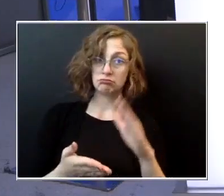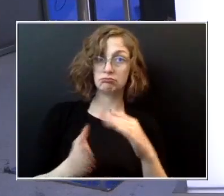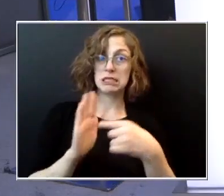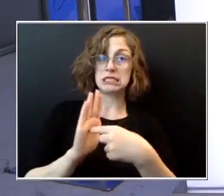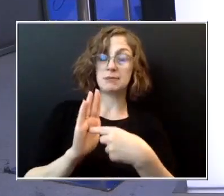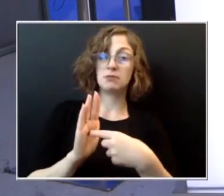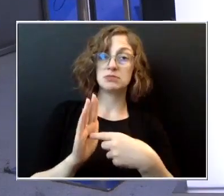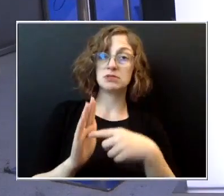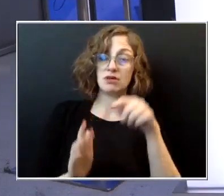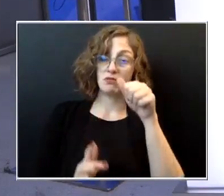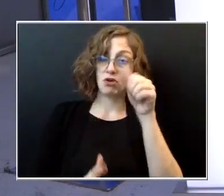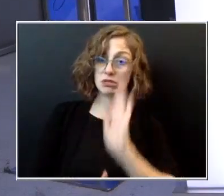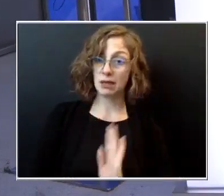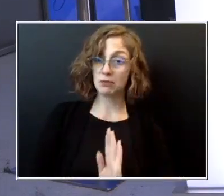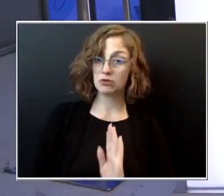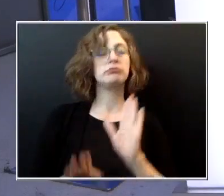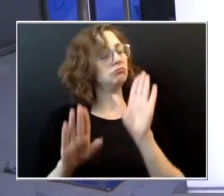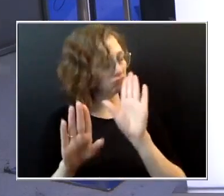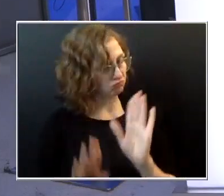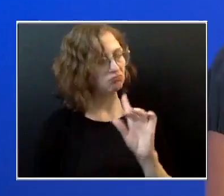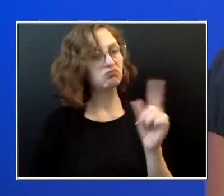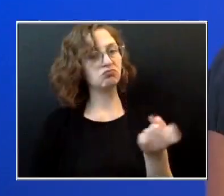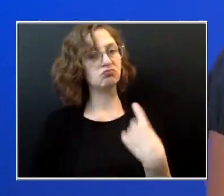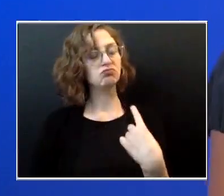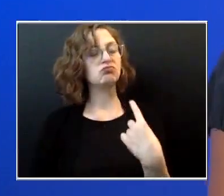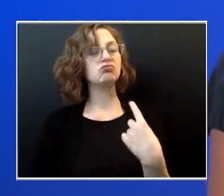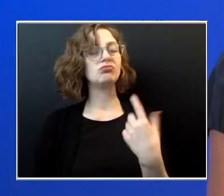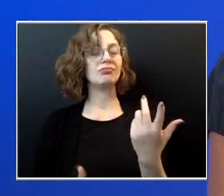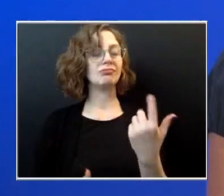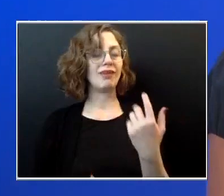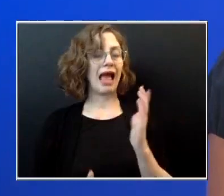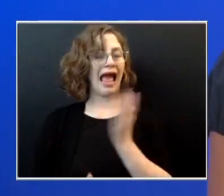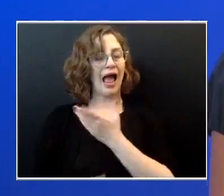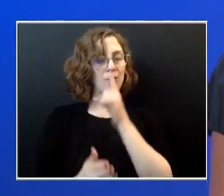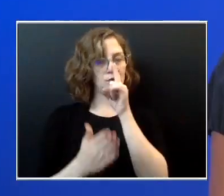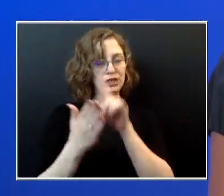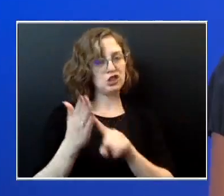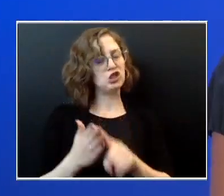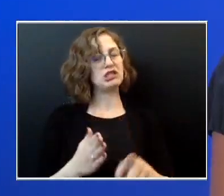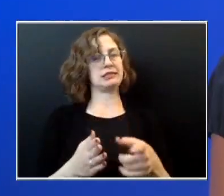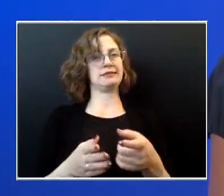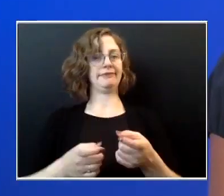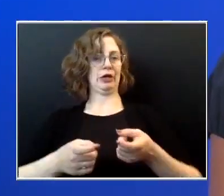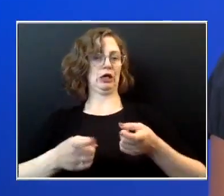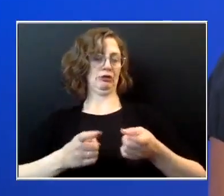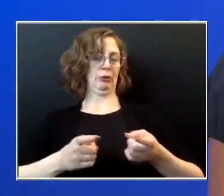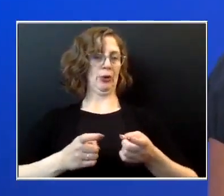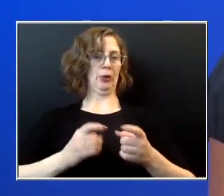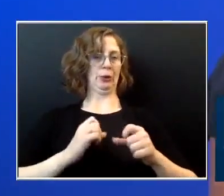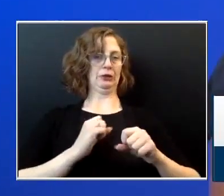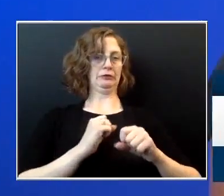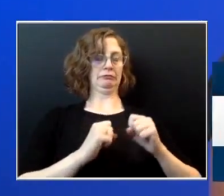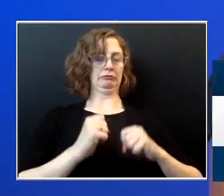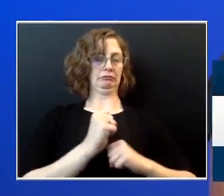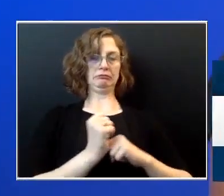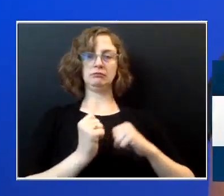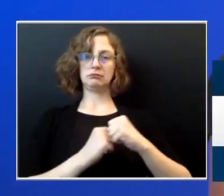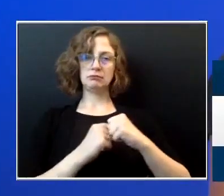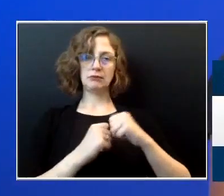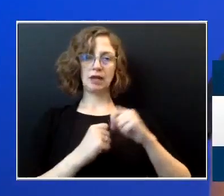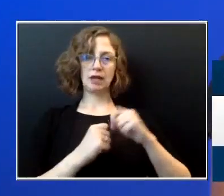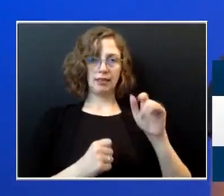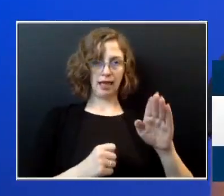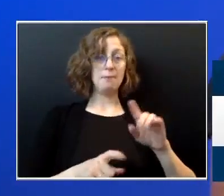controlled environment in the laboratory, but there is reason to think that, you know, the use of these thermal springs and sauna and all these